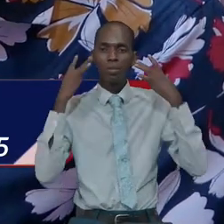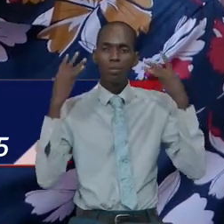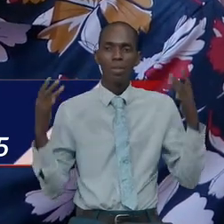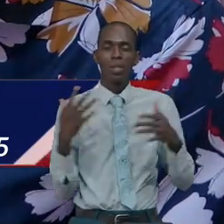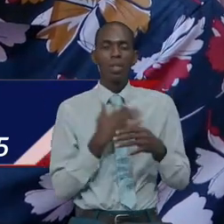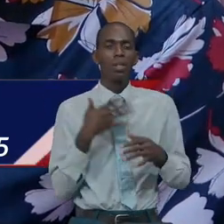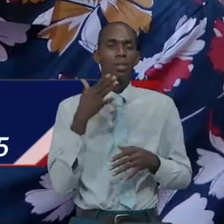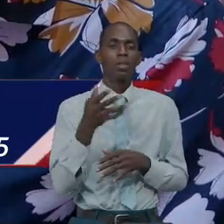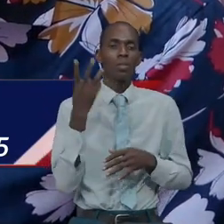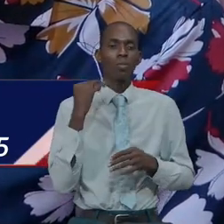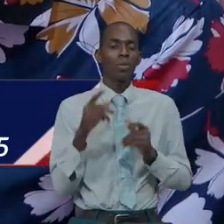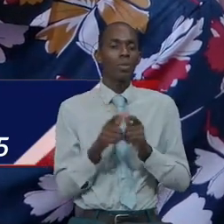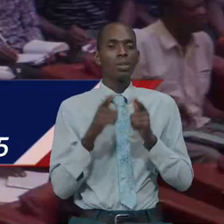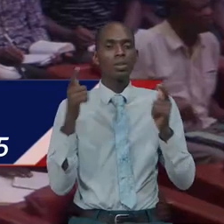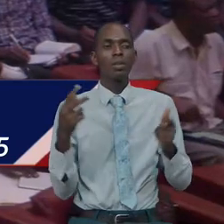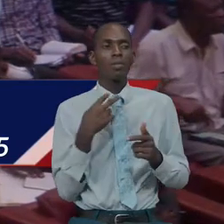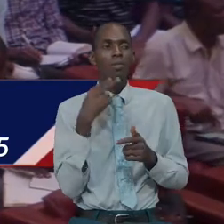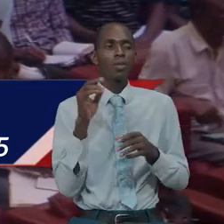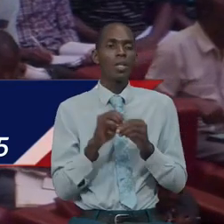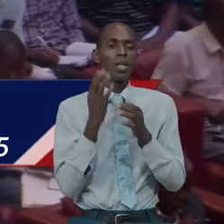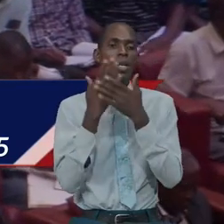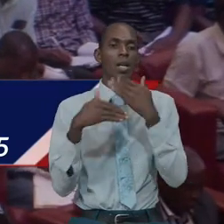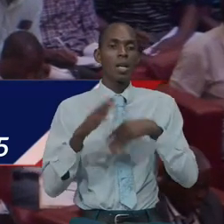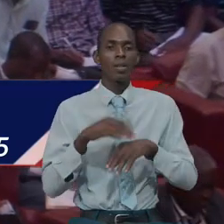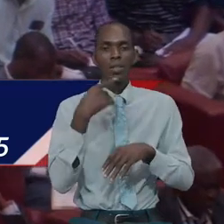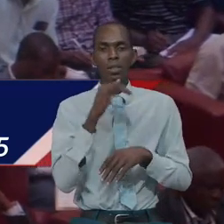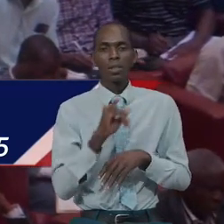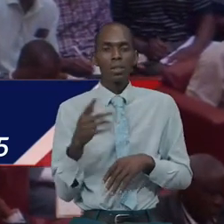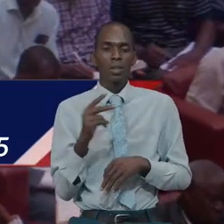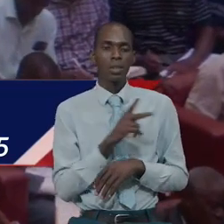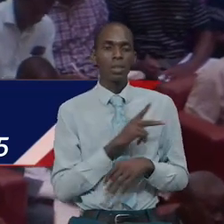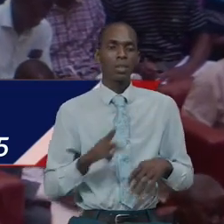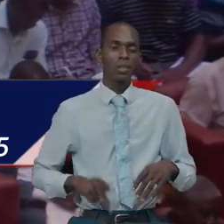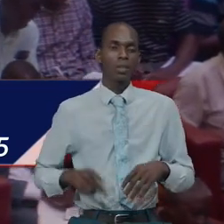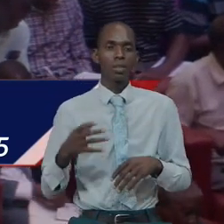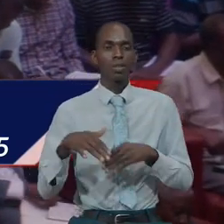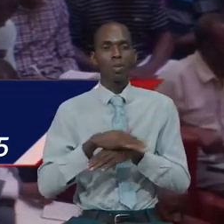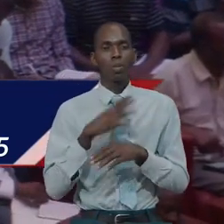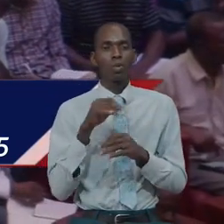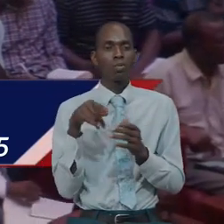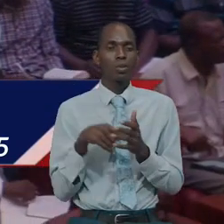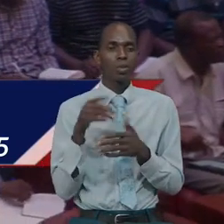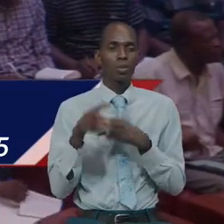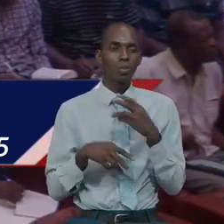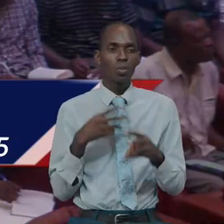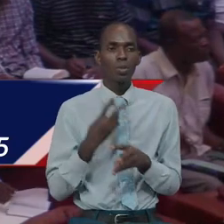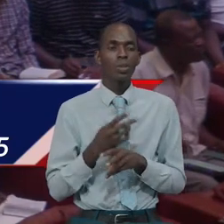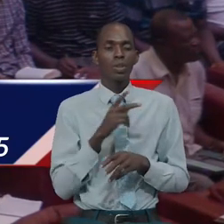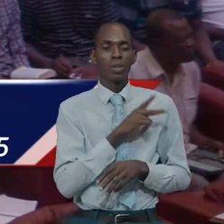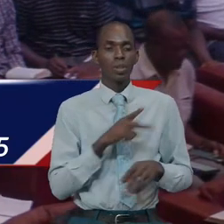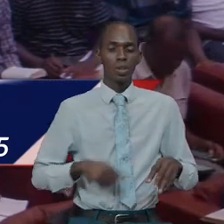were great voices in heaven saying, the kingdoms of this world, kingdoms in the